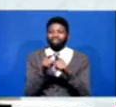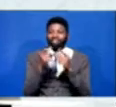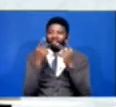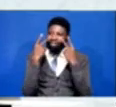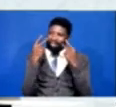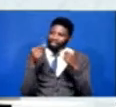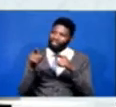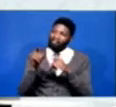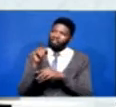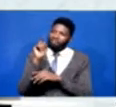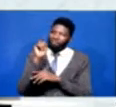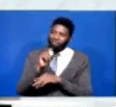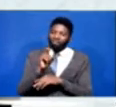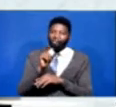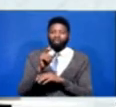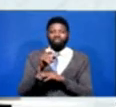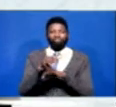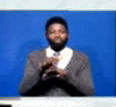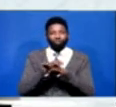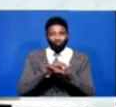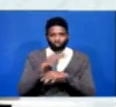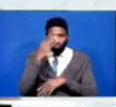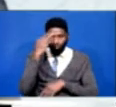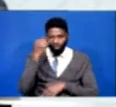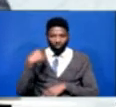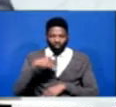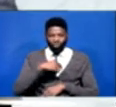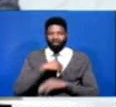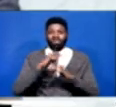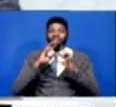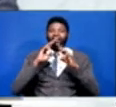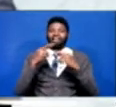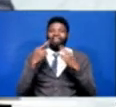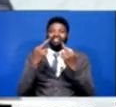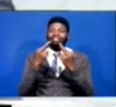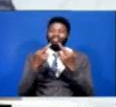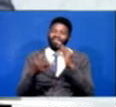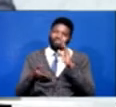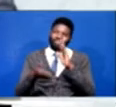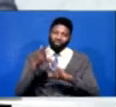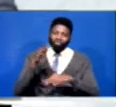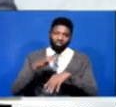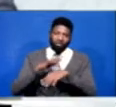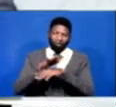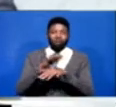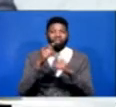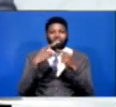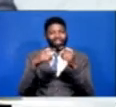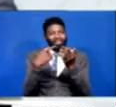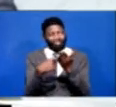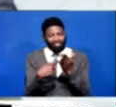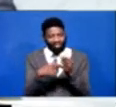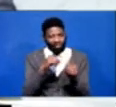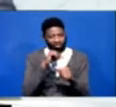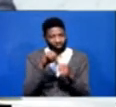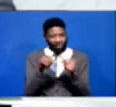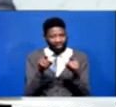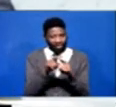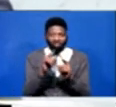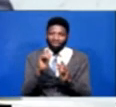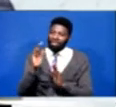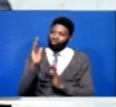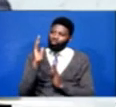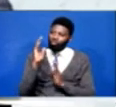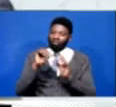move at that pace so that we can get the results on time. But maybe to weigh into the discussion about the security system of